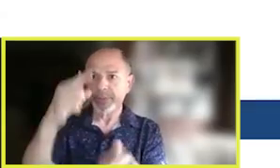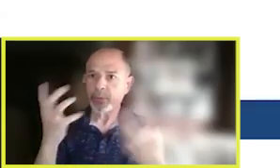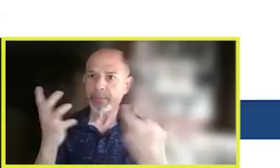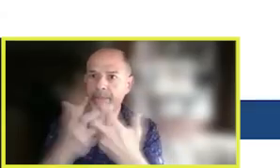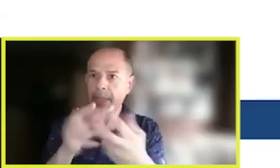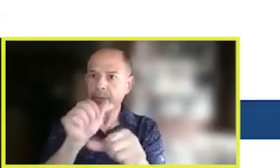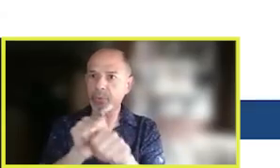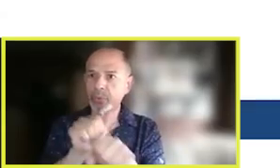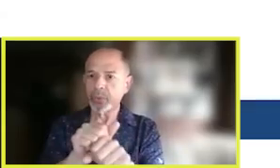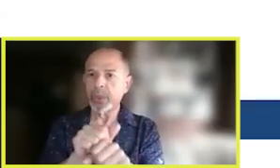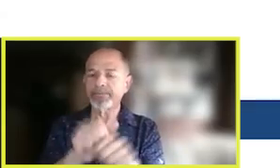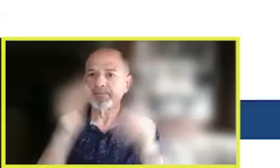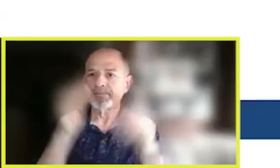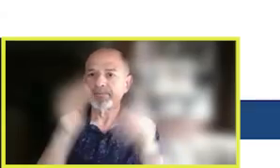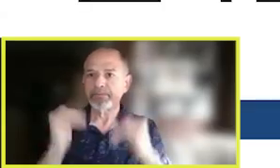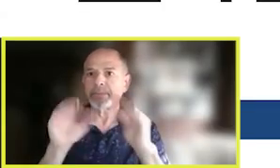Next slide, please.